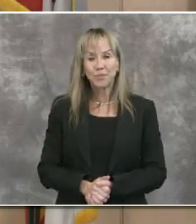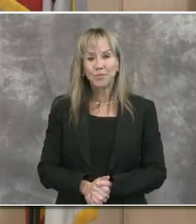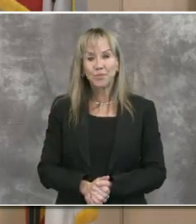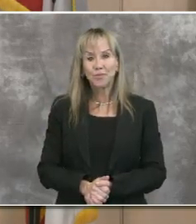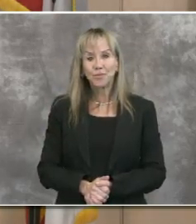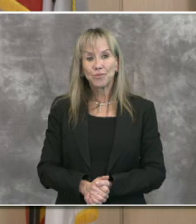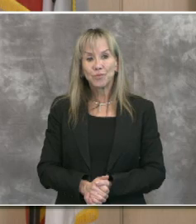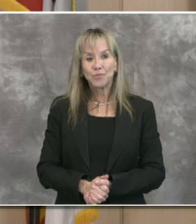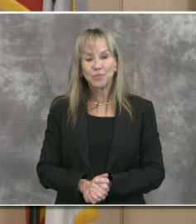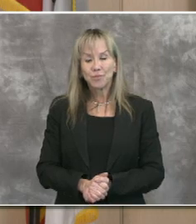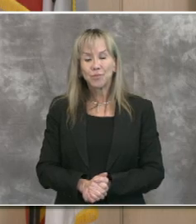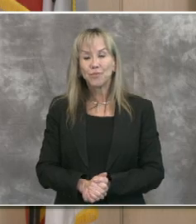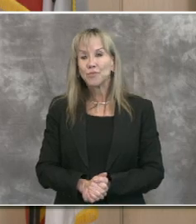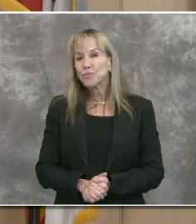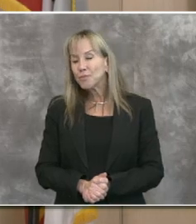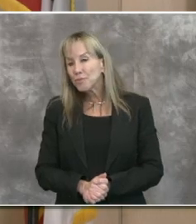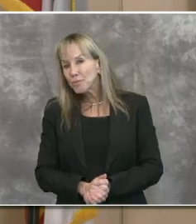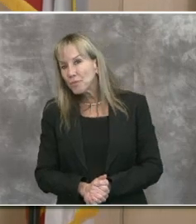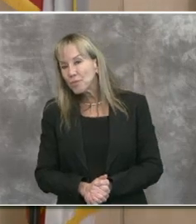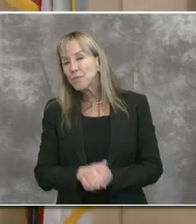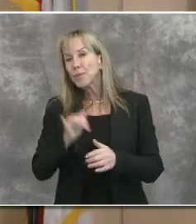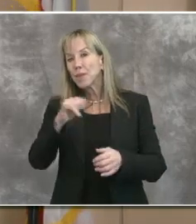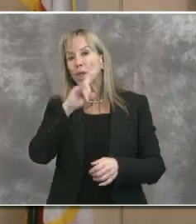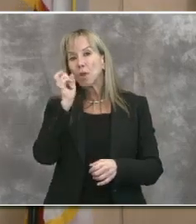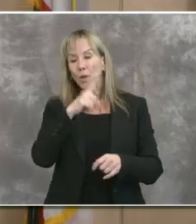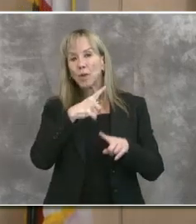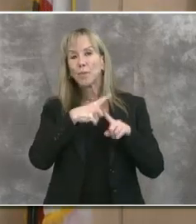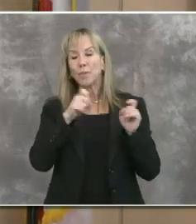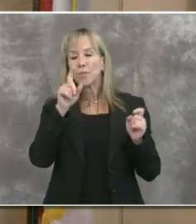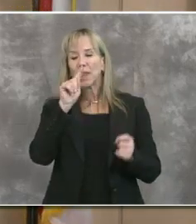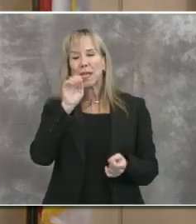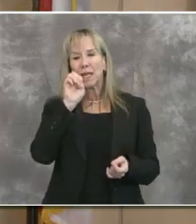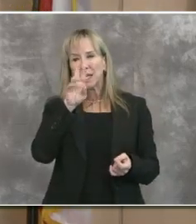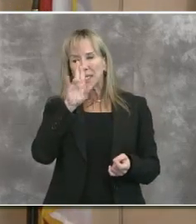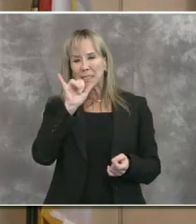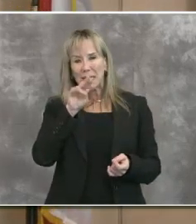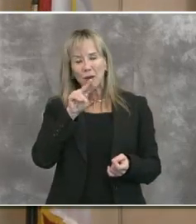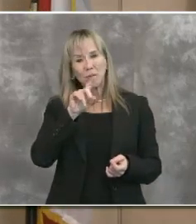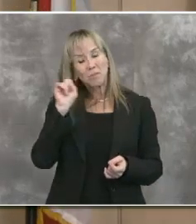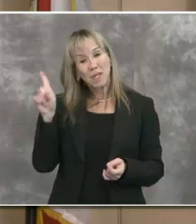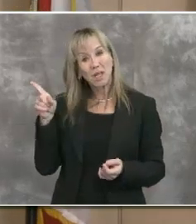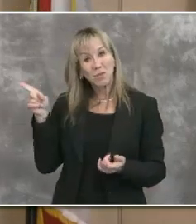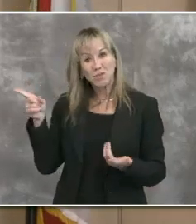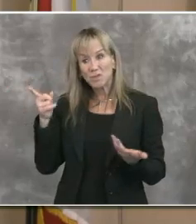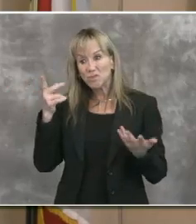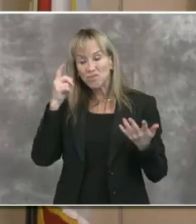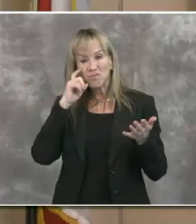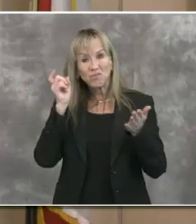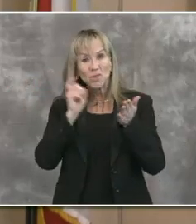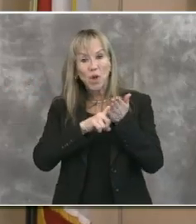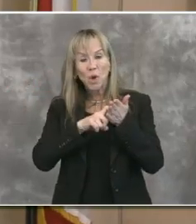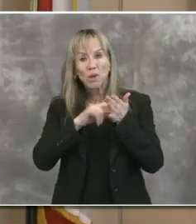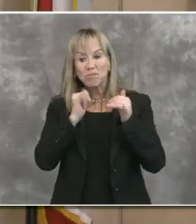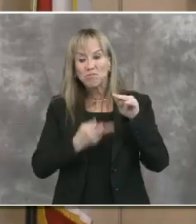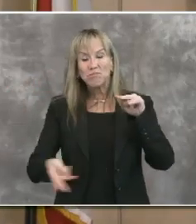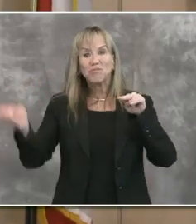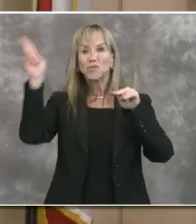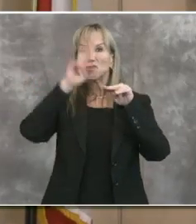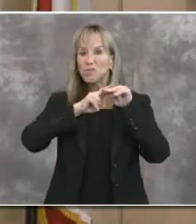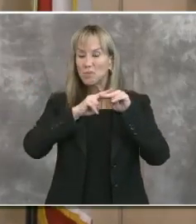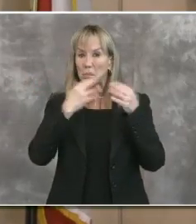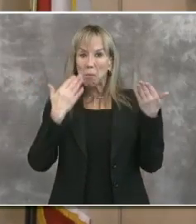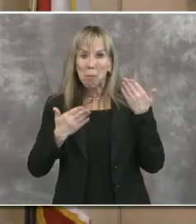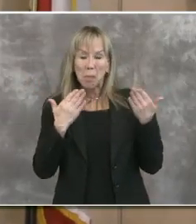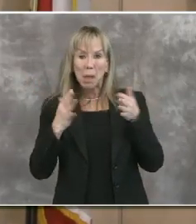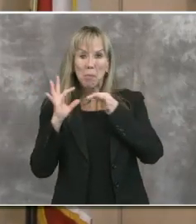that. This one is also from Taryn. Have you found at all that the jump in cases may be